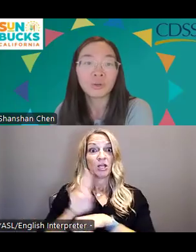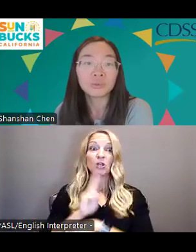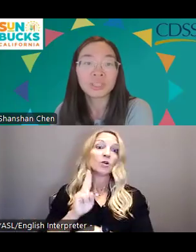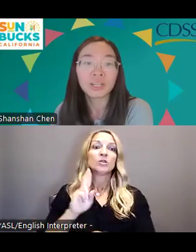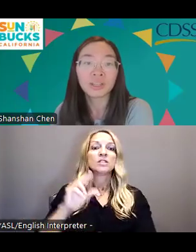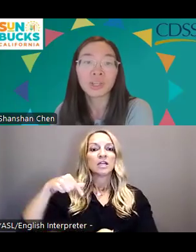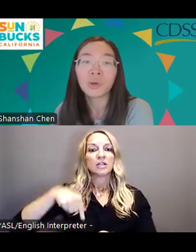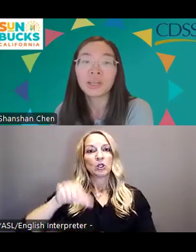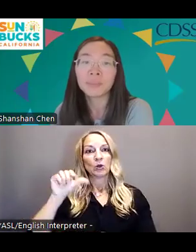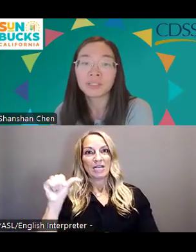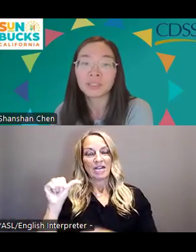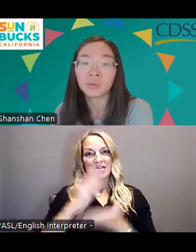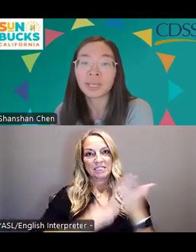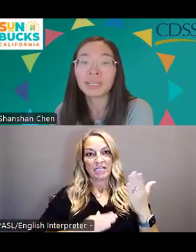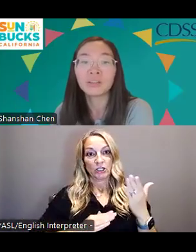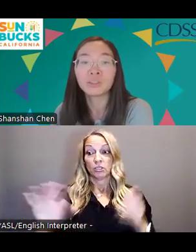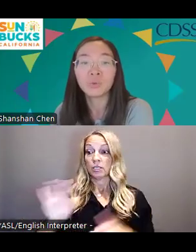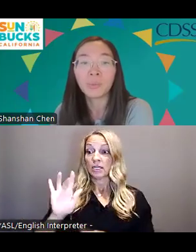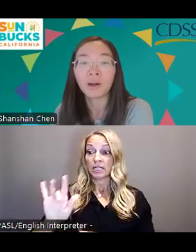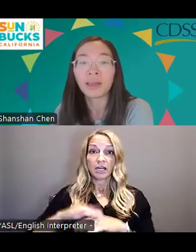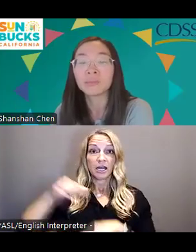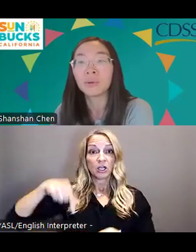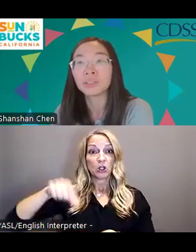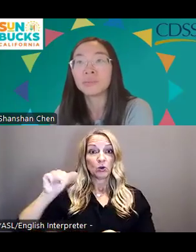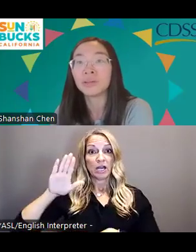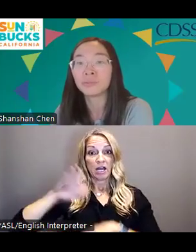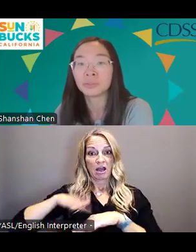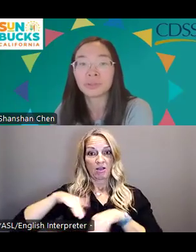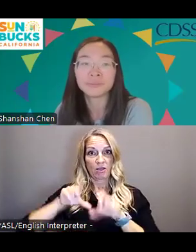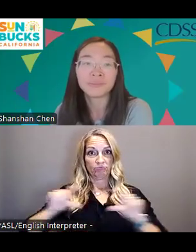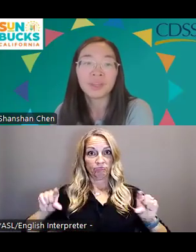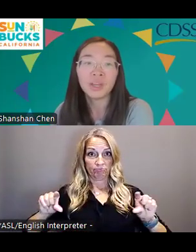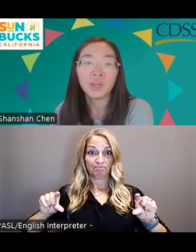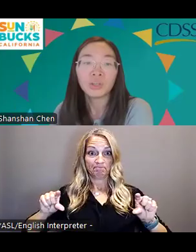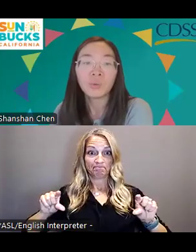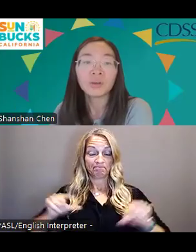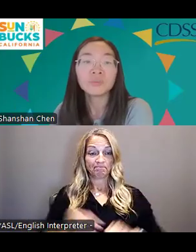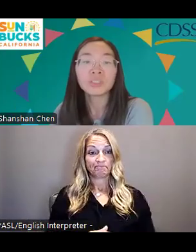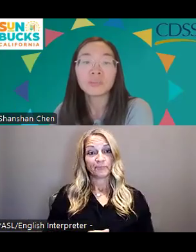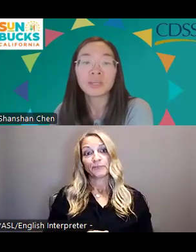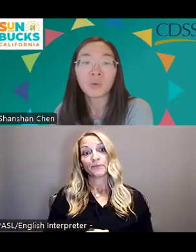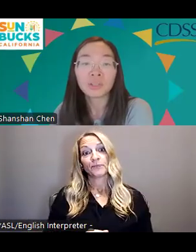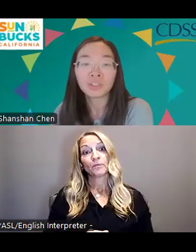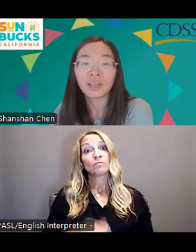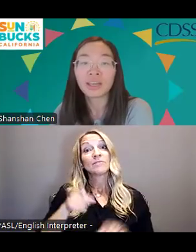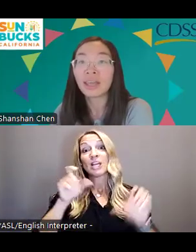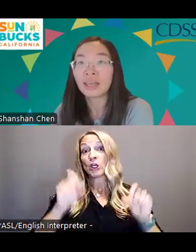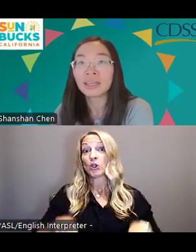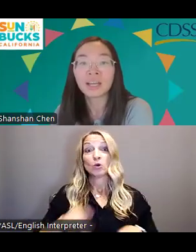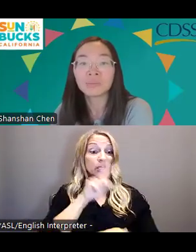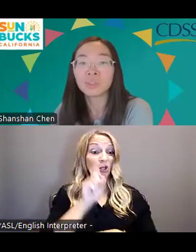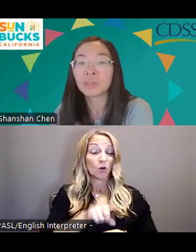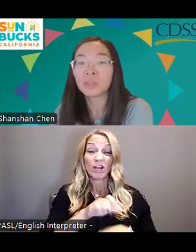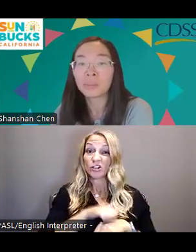do so, select the Q&A button located on the toolbar at the bottom of your screen. You're welcome to submit a question at